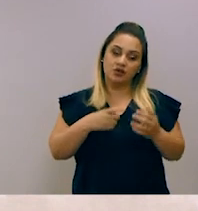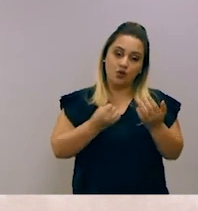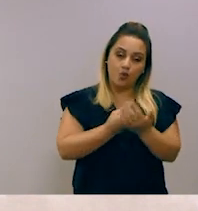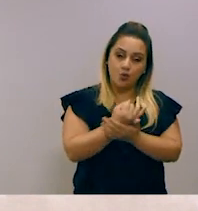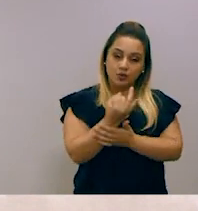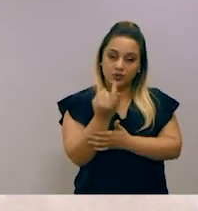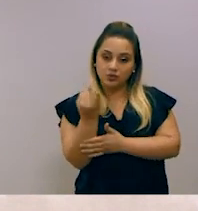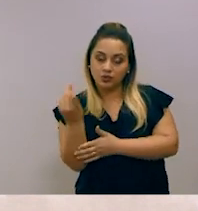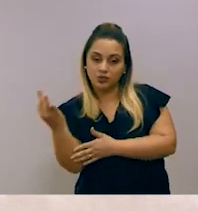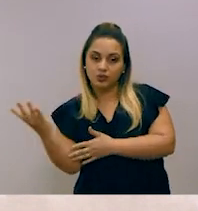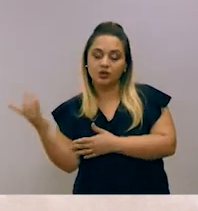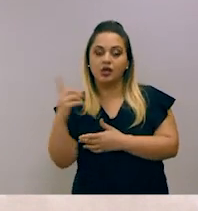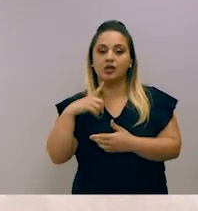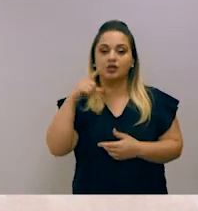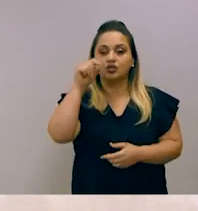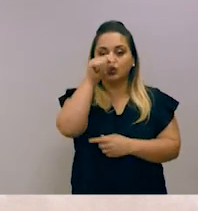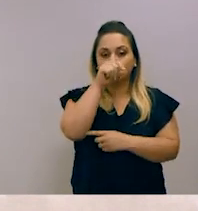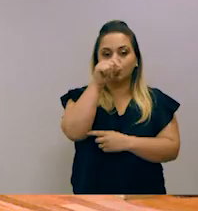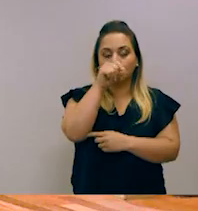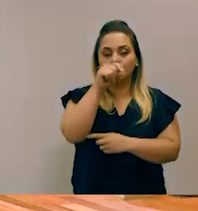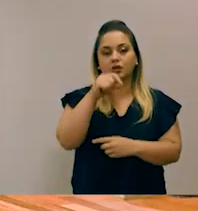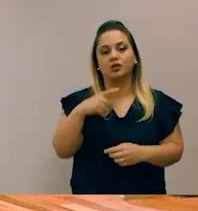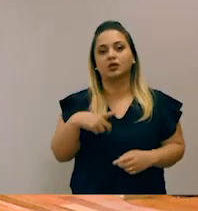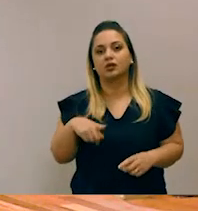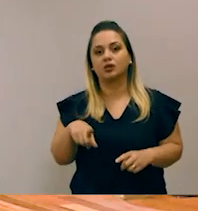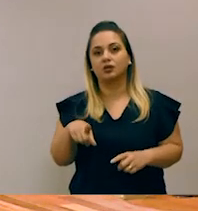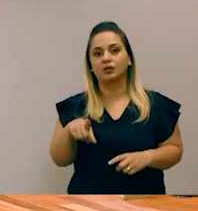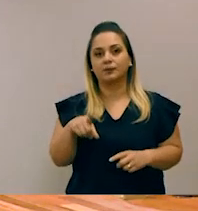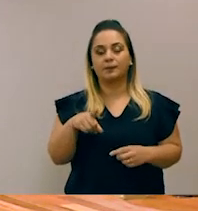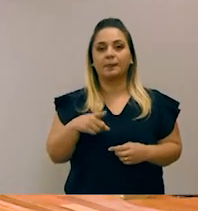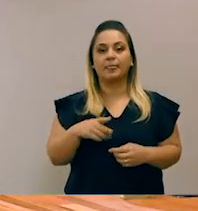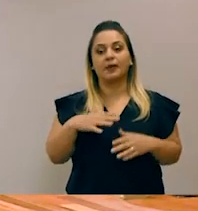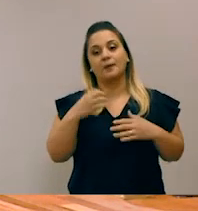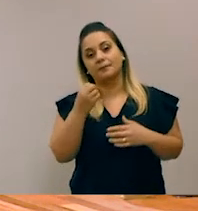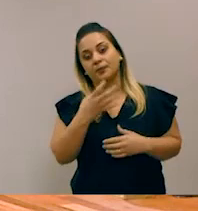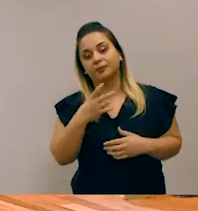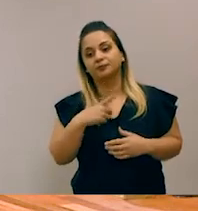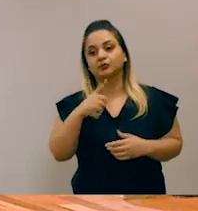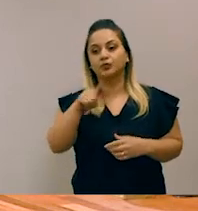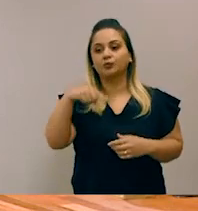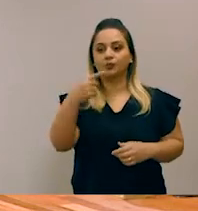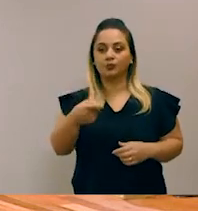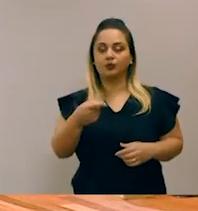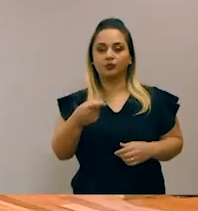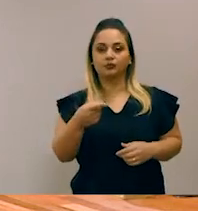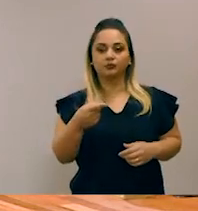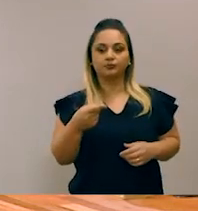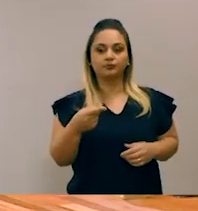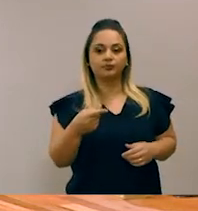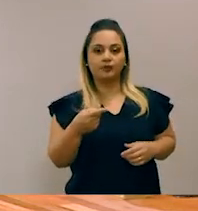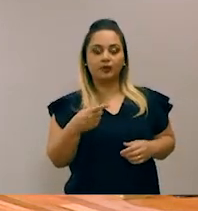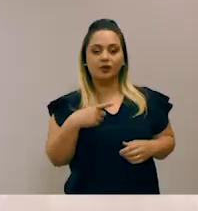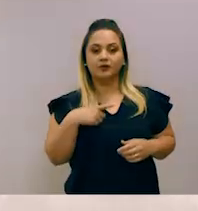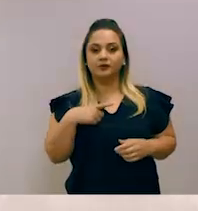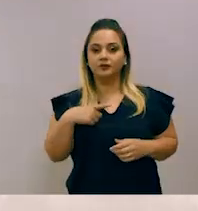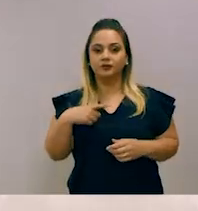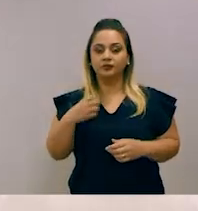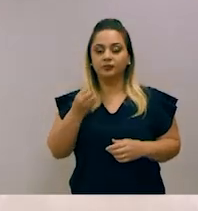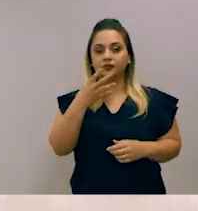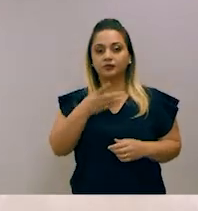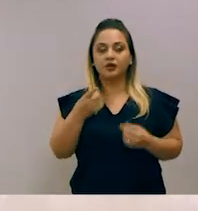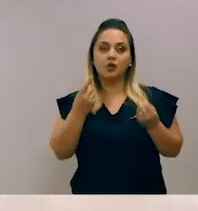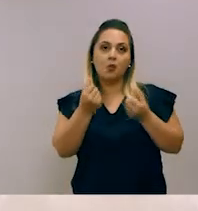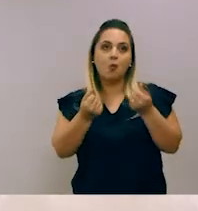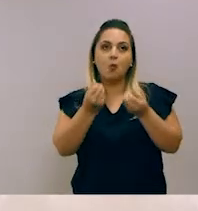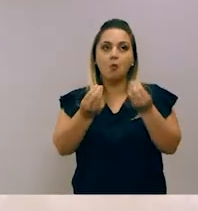2018, we had almost the triple of negative tweets in October of 2018. And so what are going to be our next